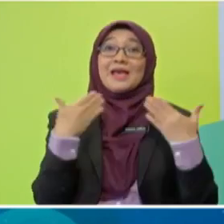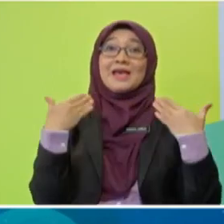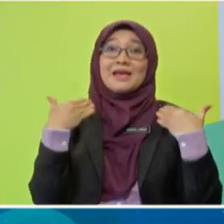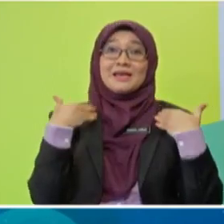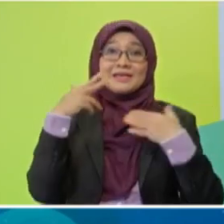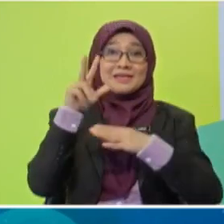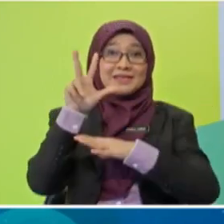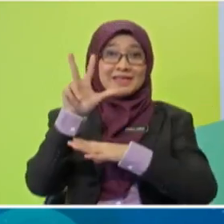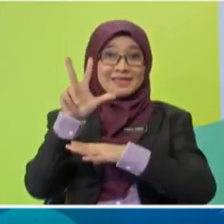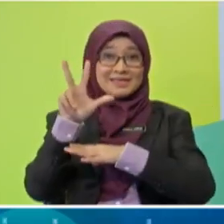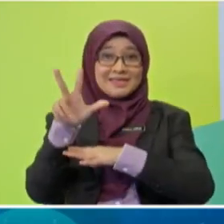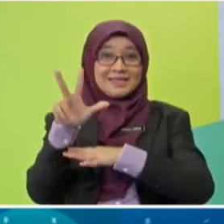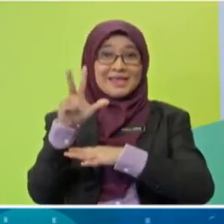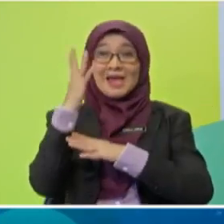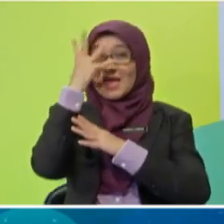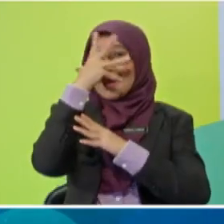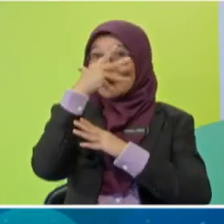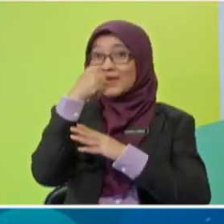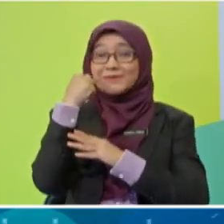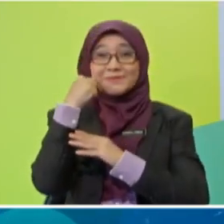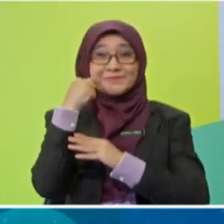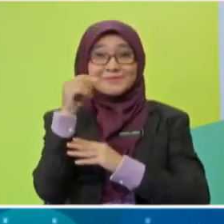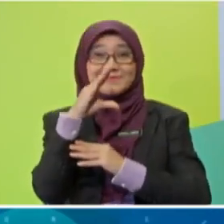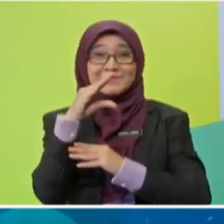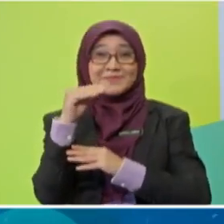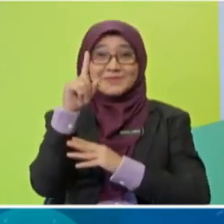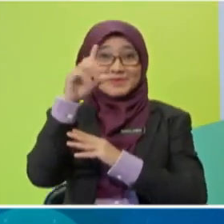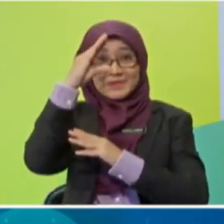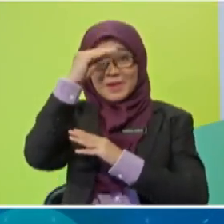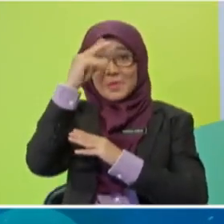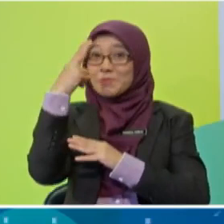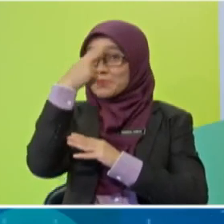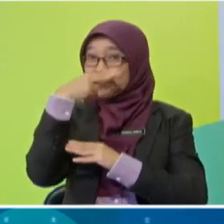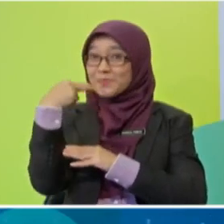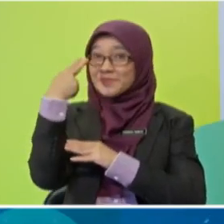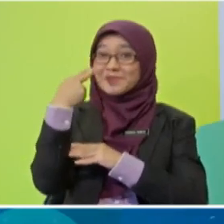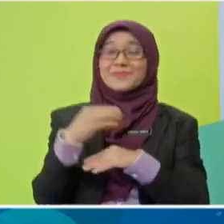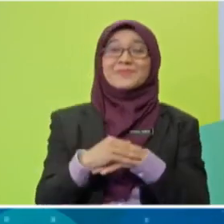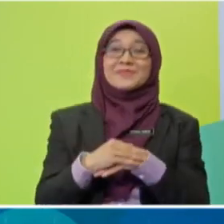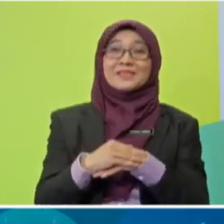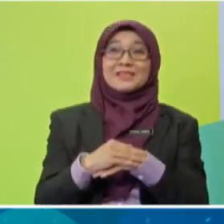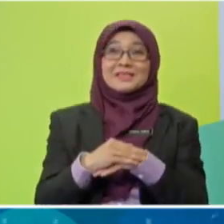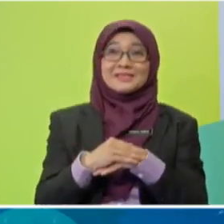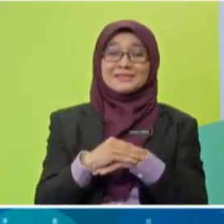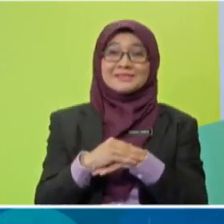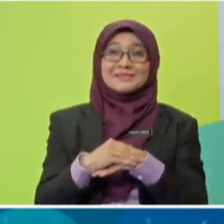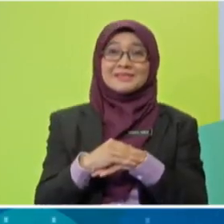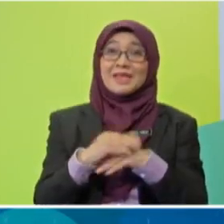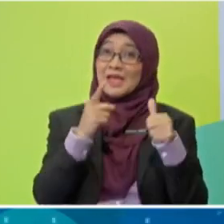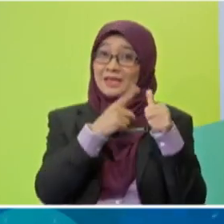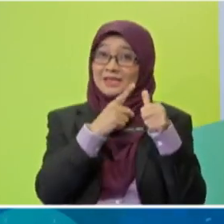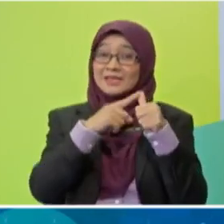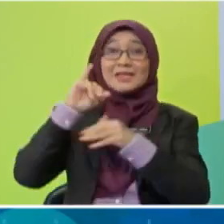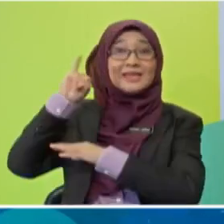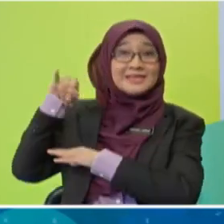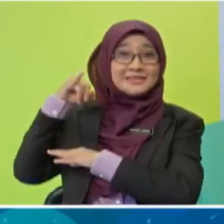and 1 hero out there. Okay, let them shine today, Hanif. Okay, Oh, so yes. first we have Jayshira.